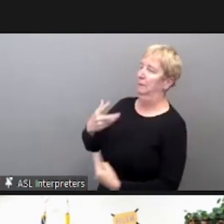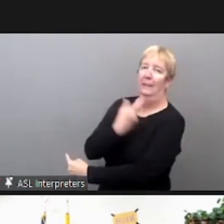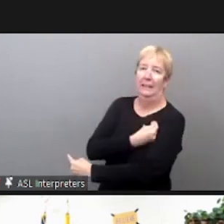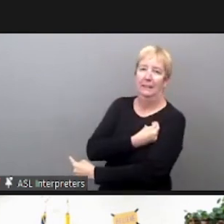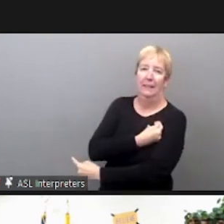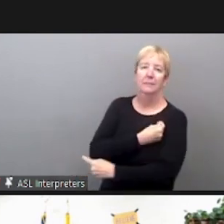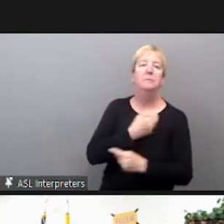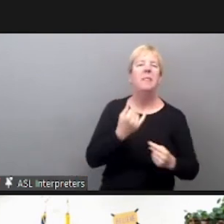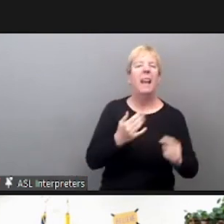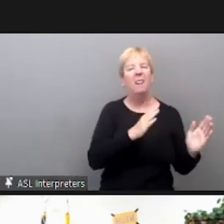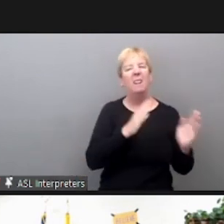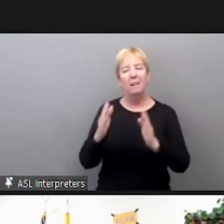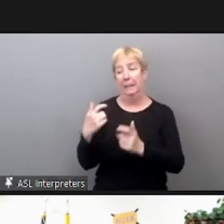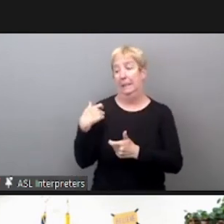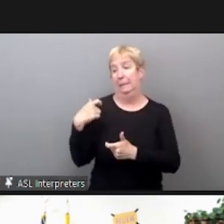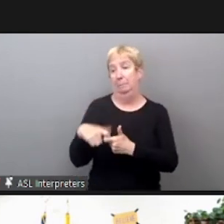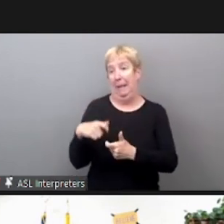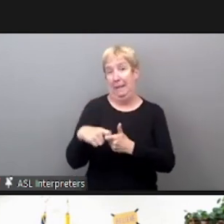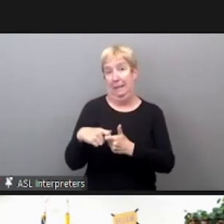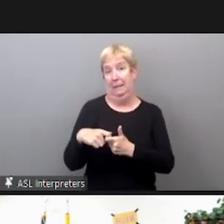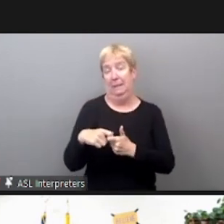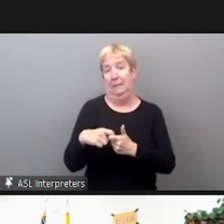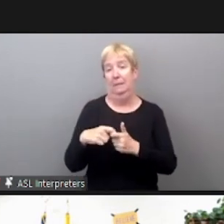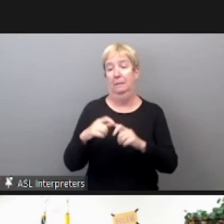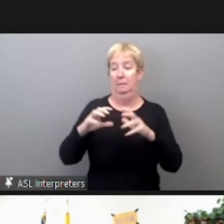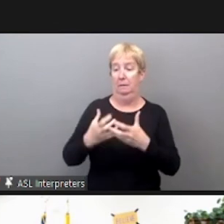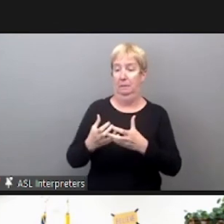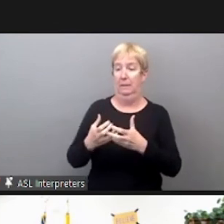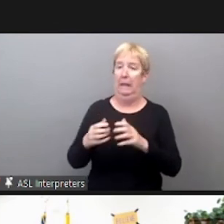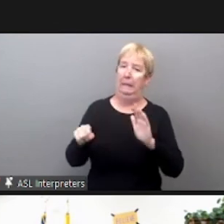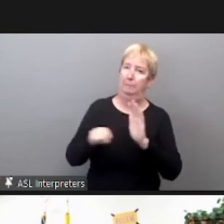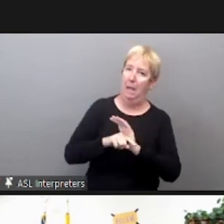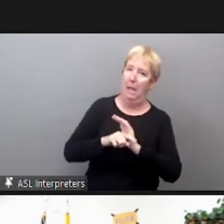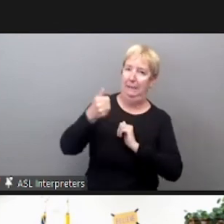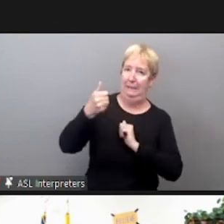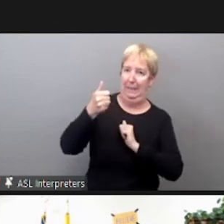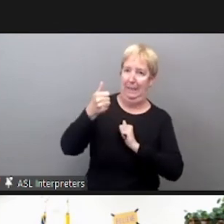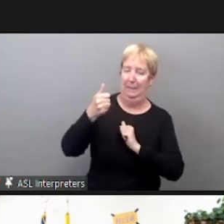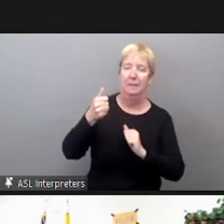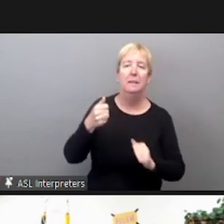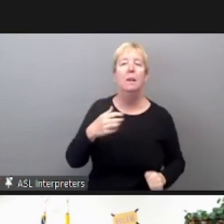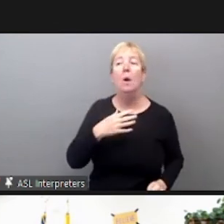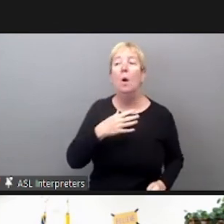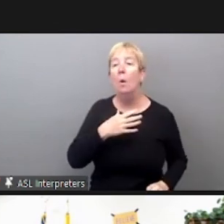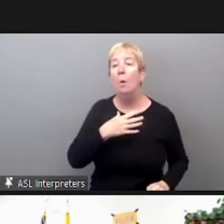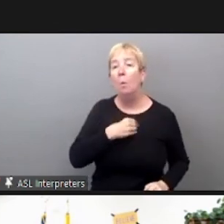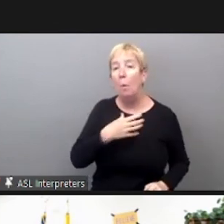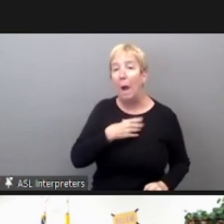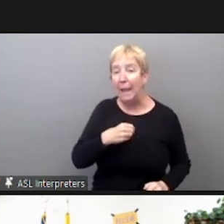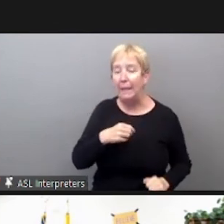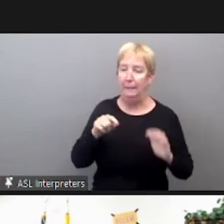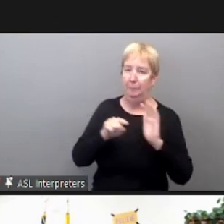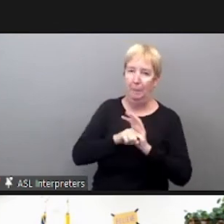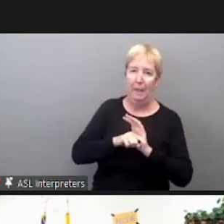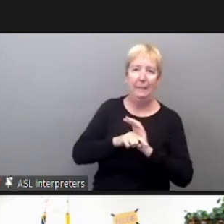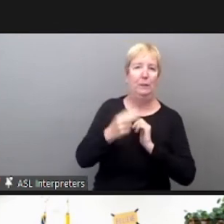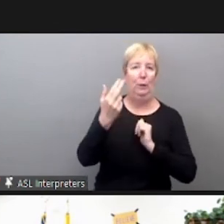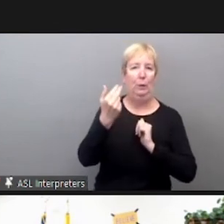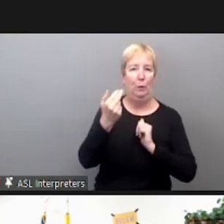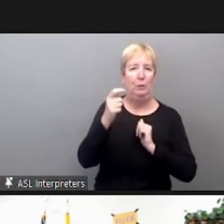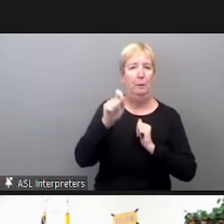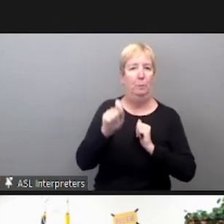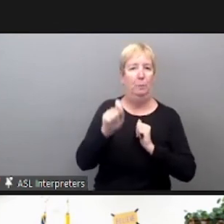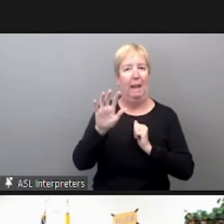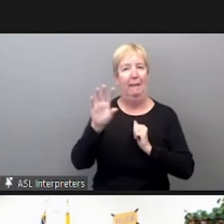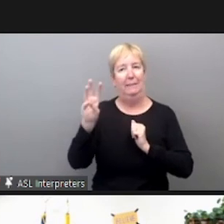Latino populations are at negative 10 difference, and then white populations are at negative 13.56 difference.